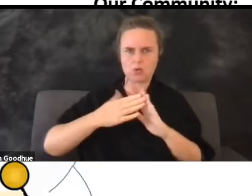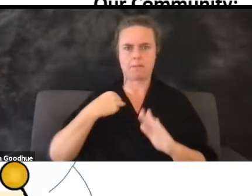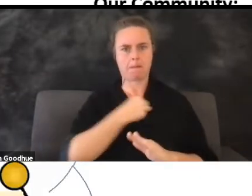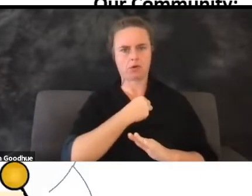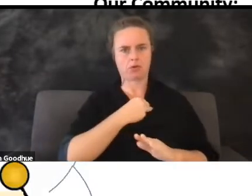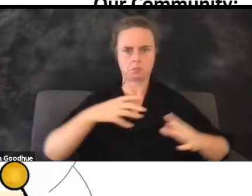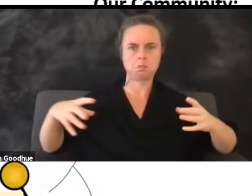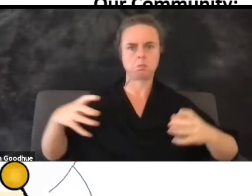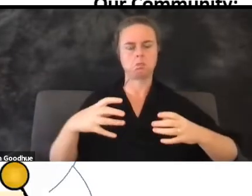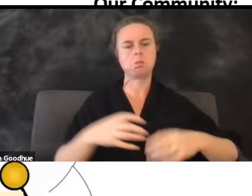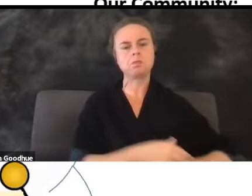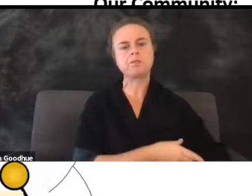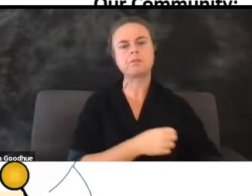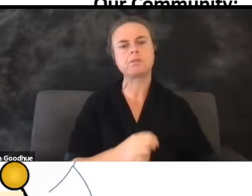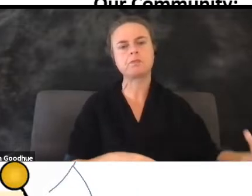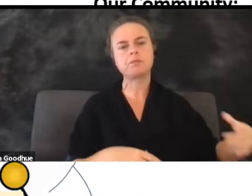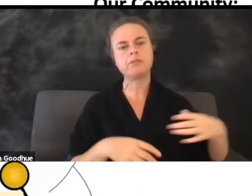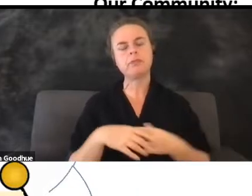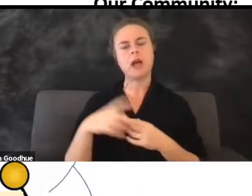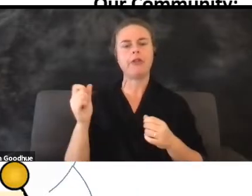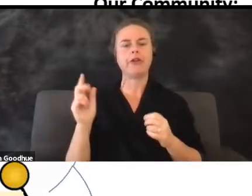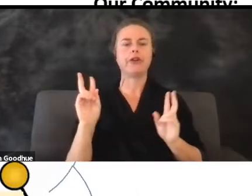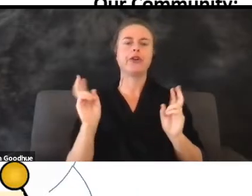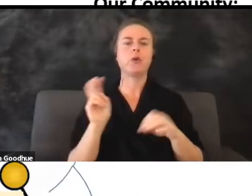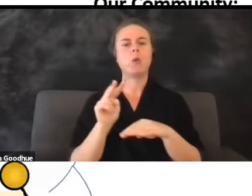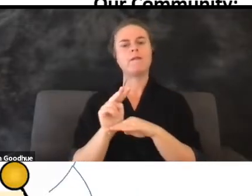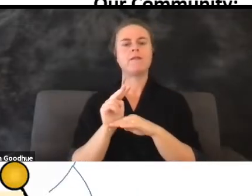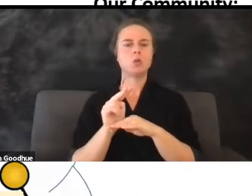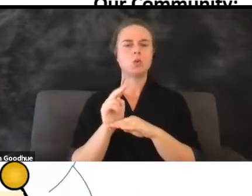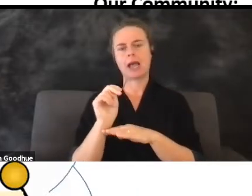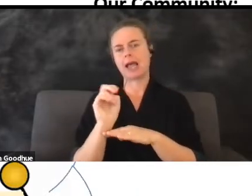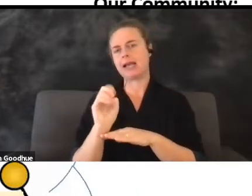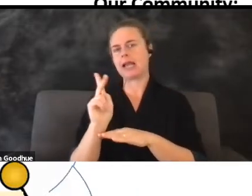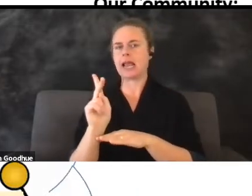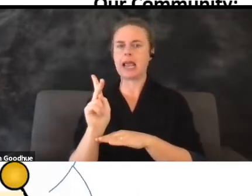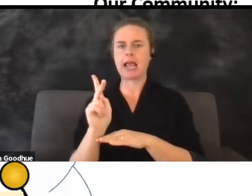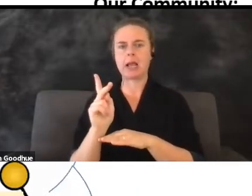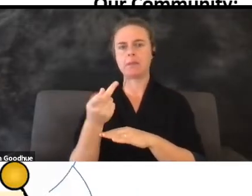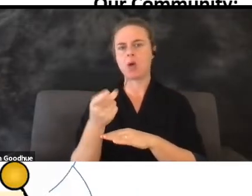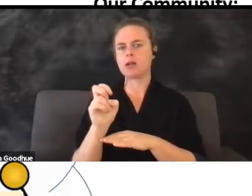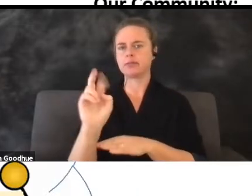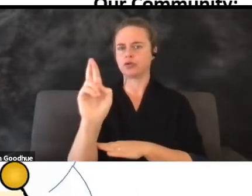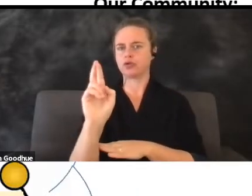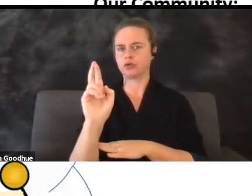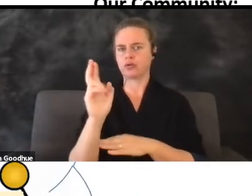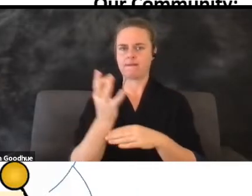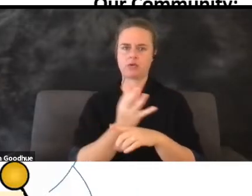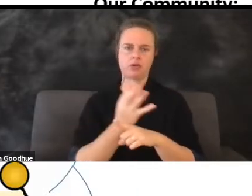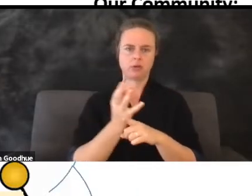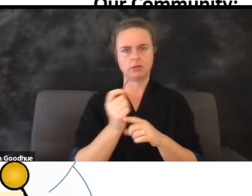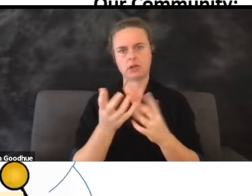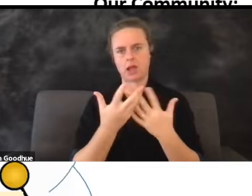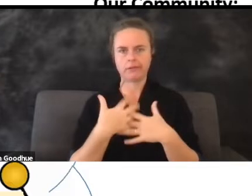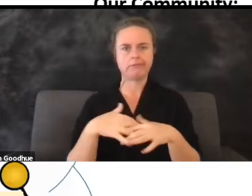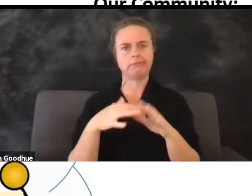Here's just another snapshot of how NEK Prosper functions and operates. And